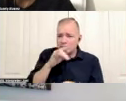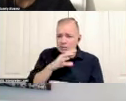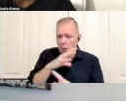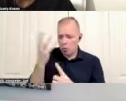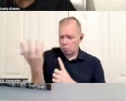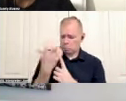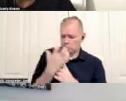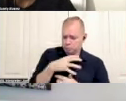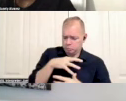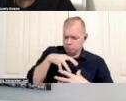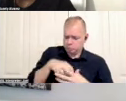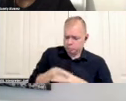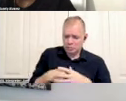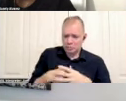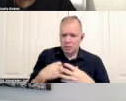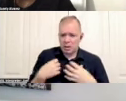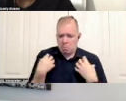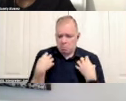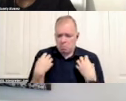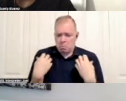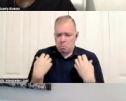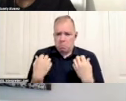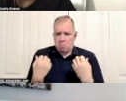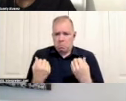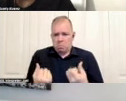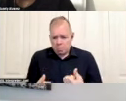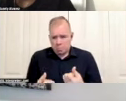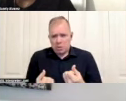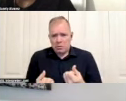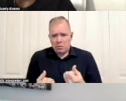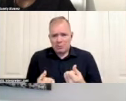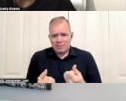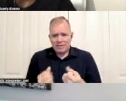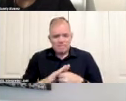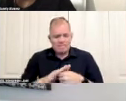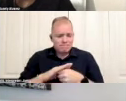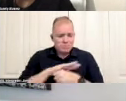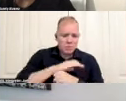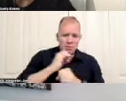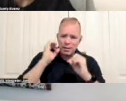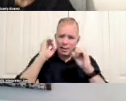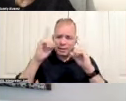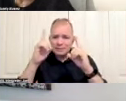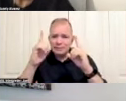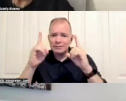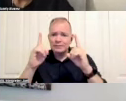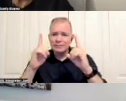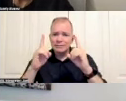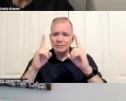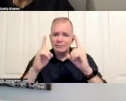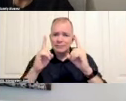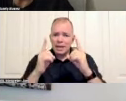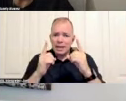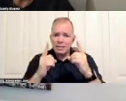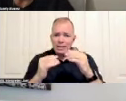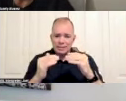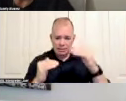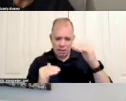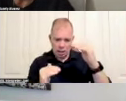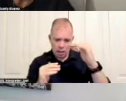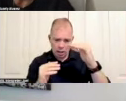that self-confidence and also being fully educated and closing the gap